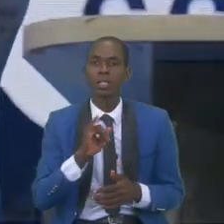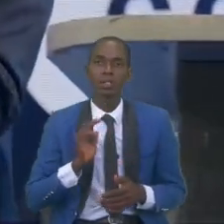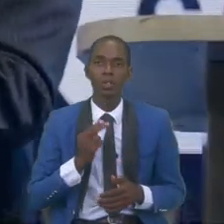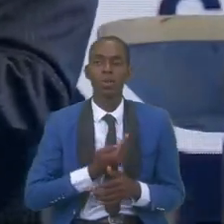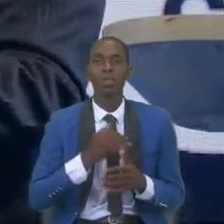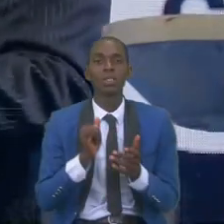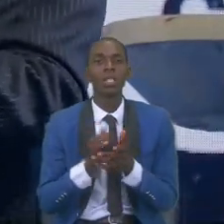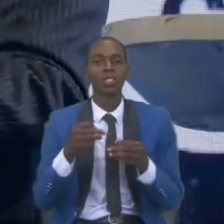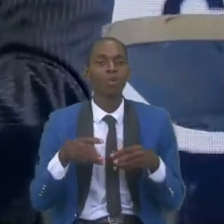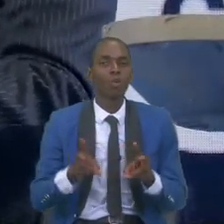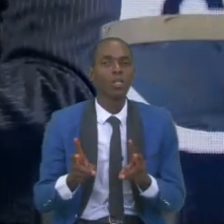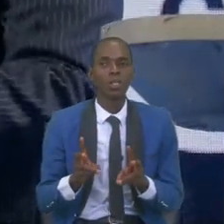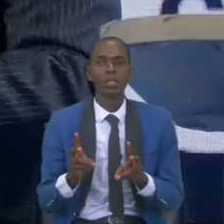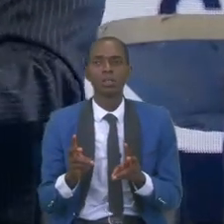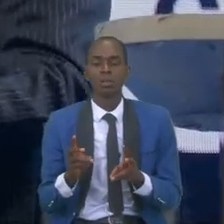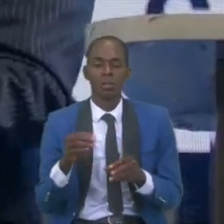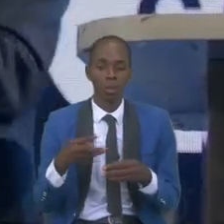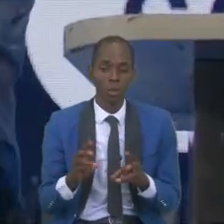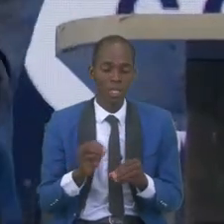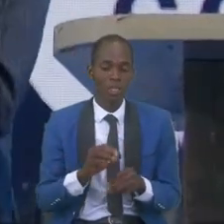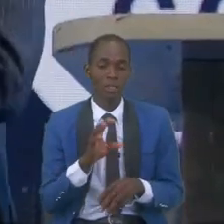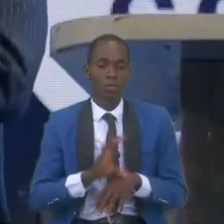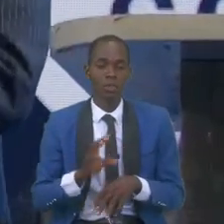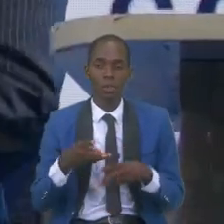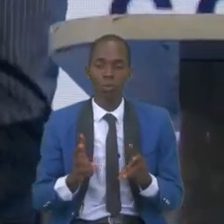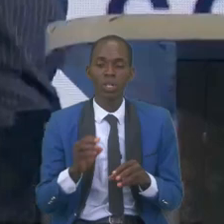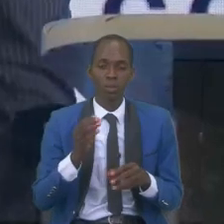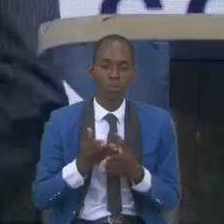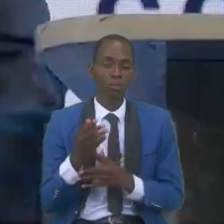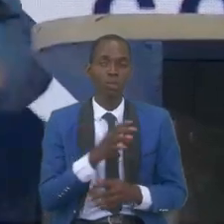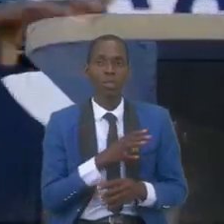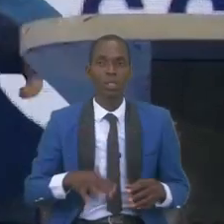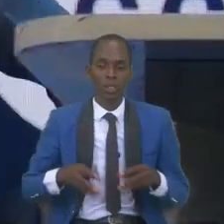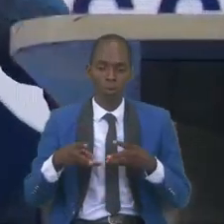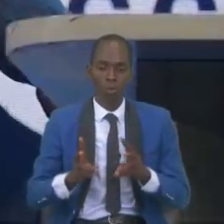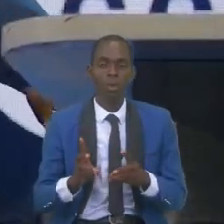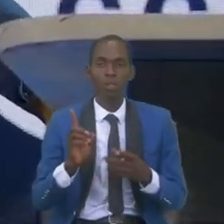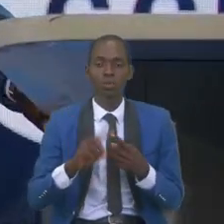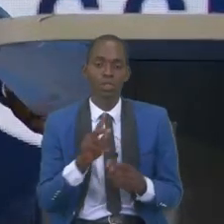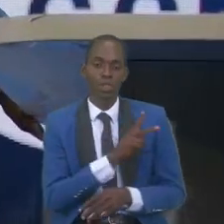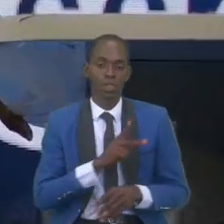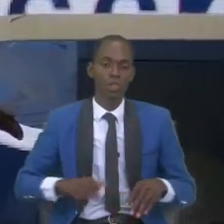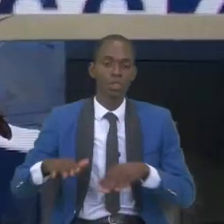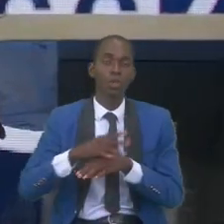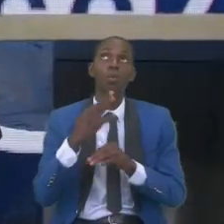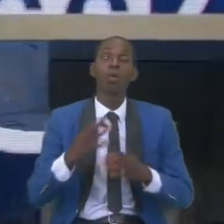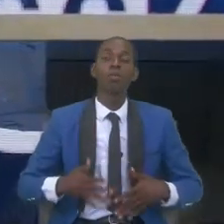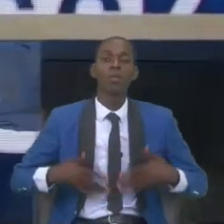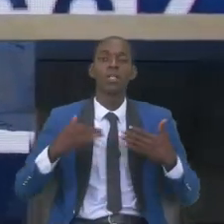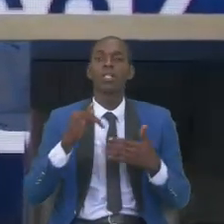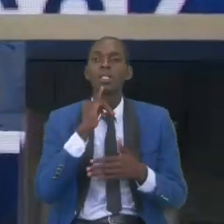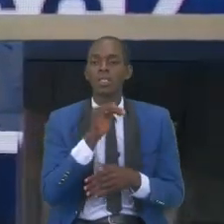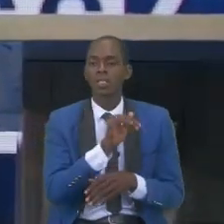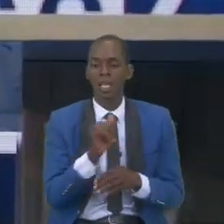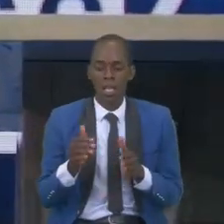the church, the way into Christ, or the way through Christ, and the way into the kingdom of light is a narrow way